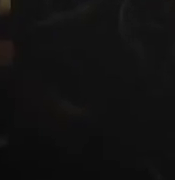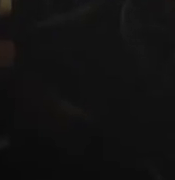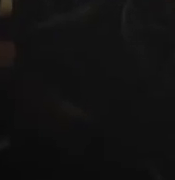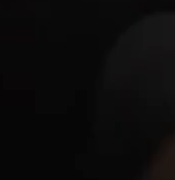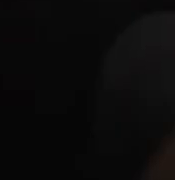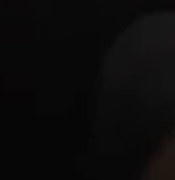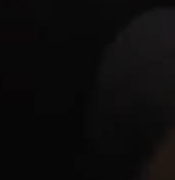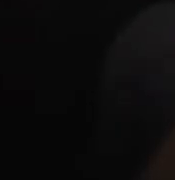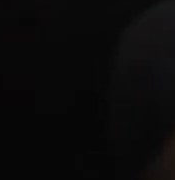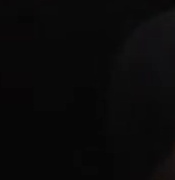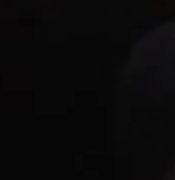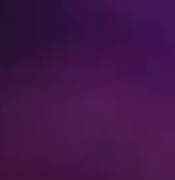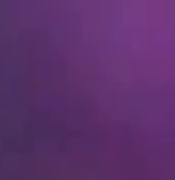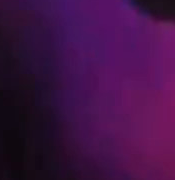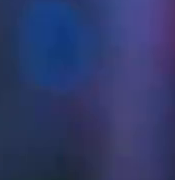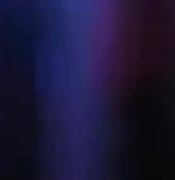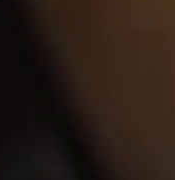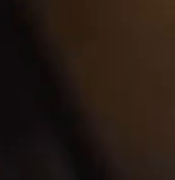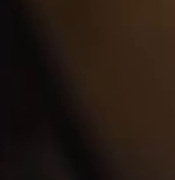Alka-Seltzer Boost presents.